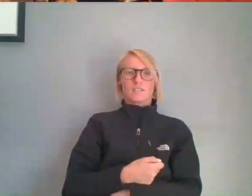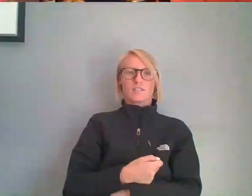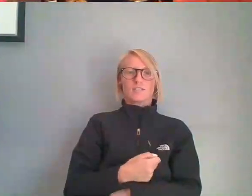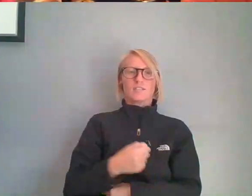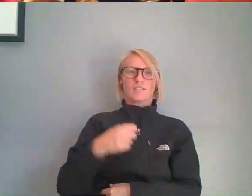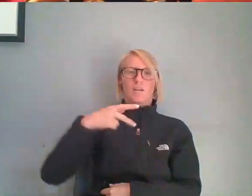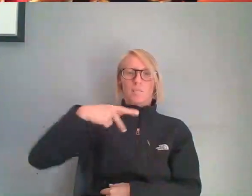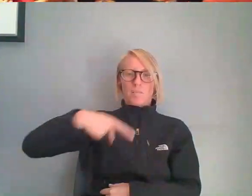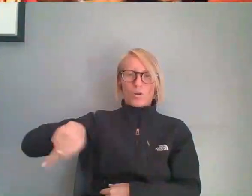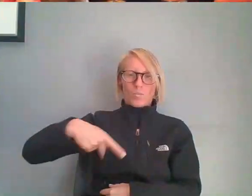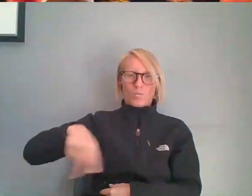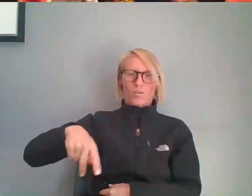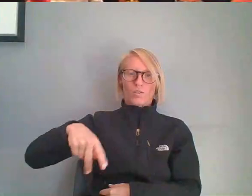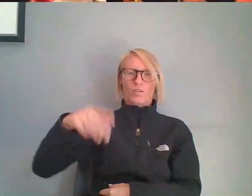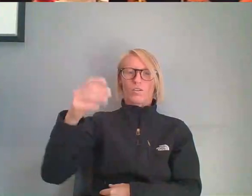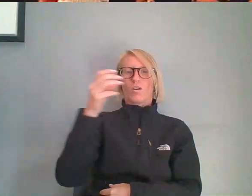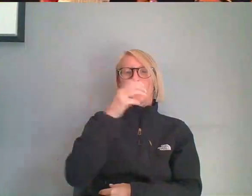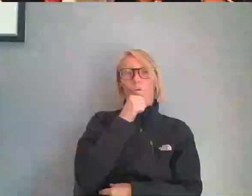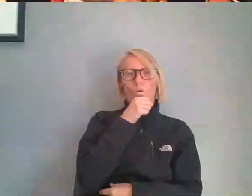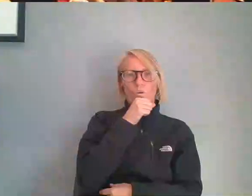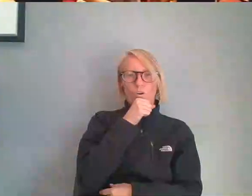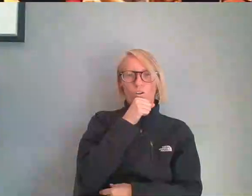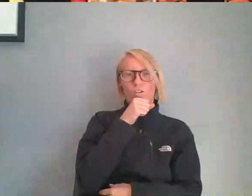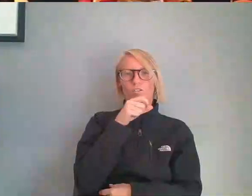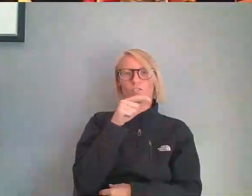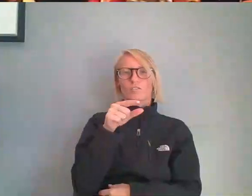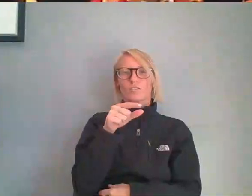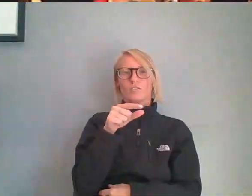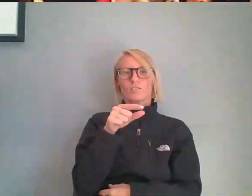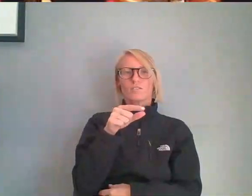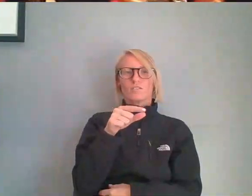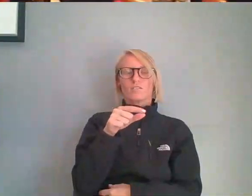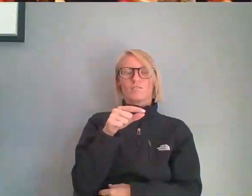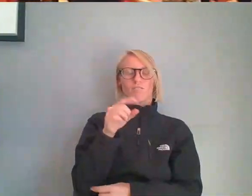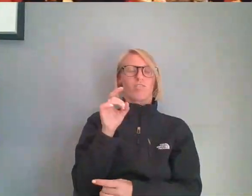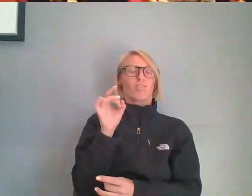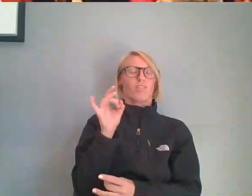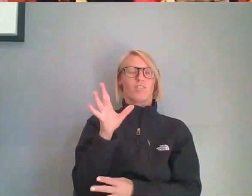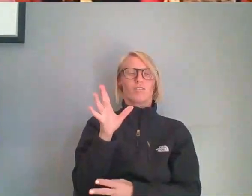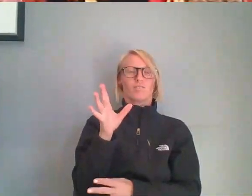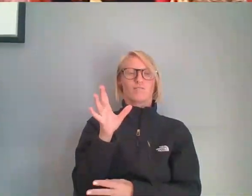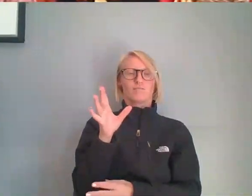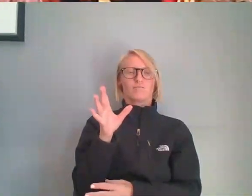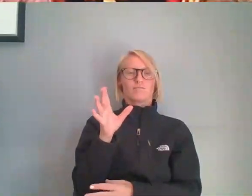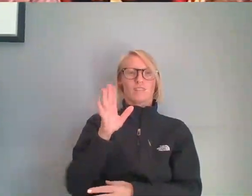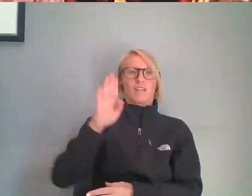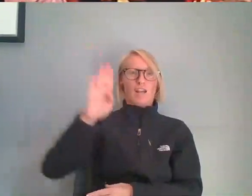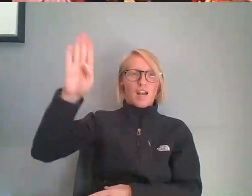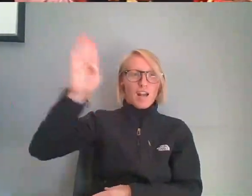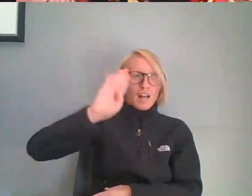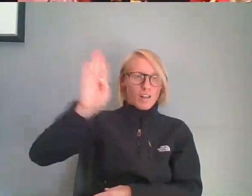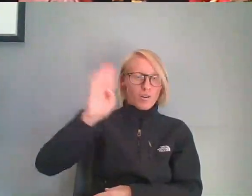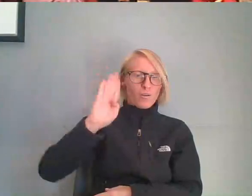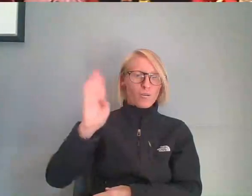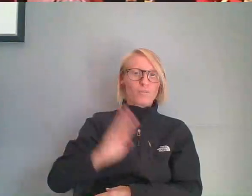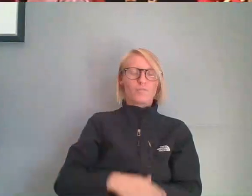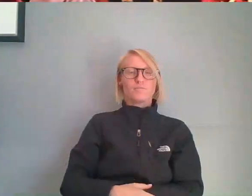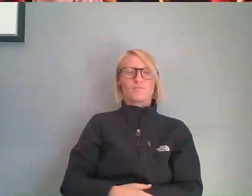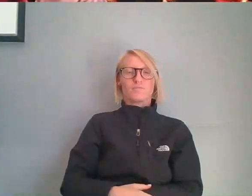purple, orange, putrid, hello,